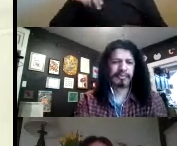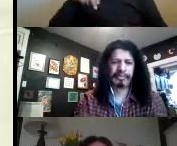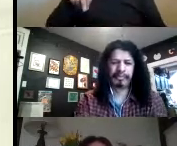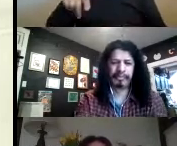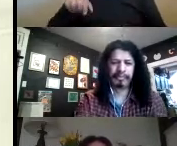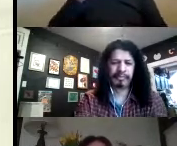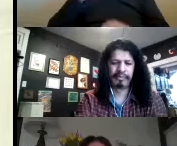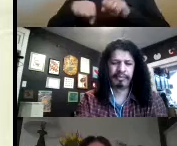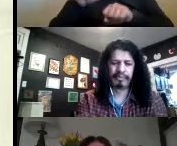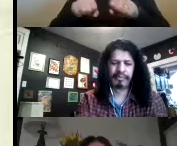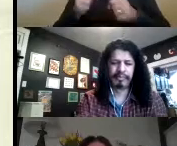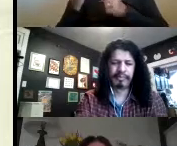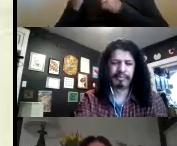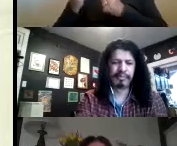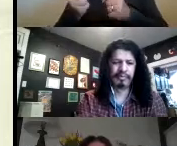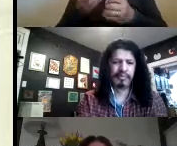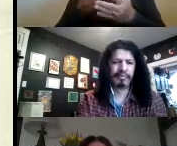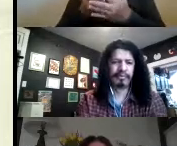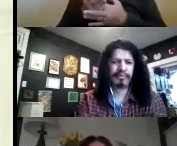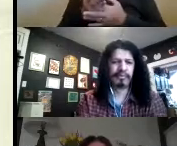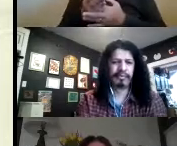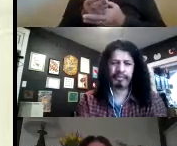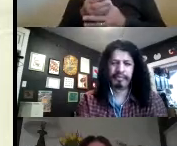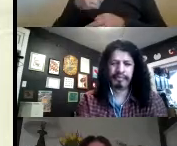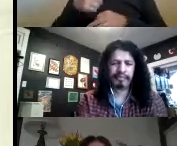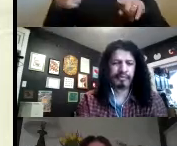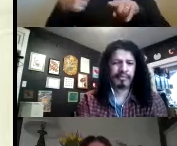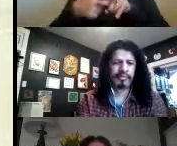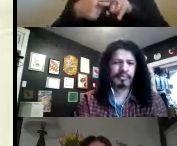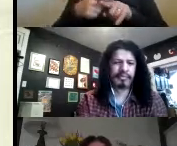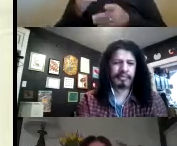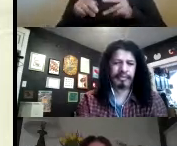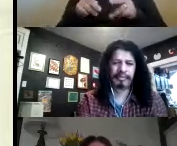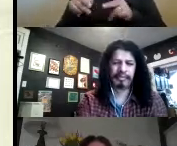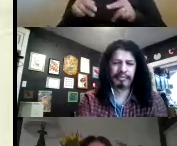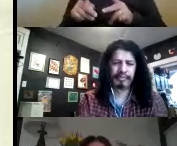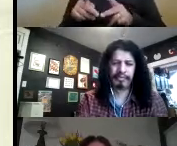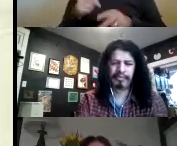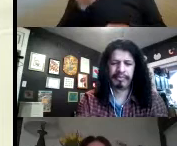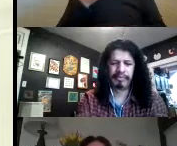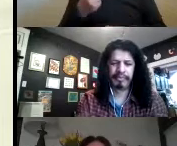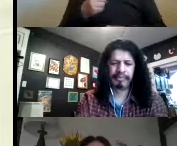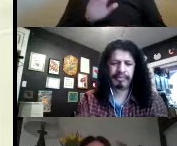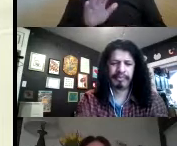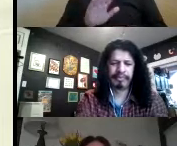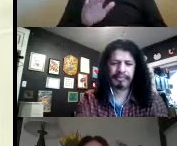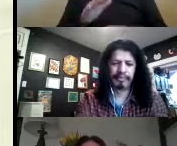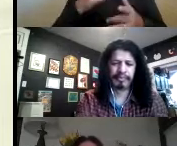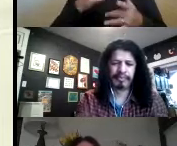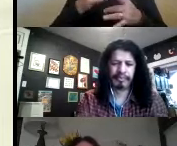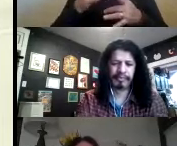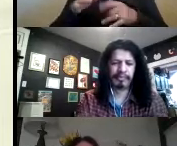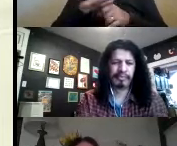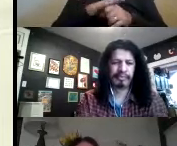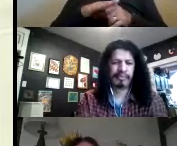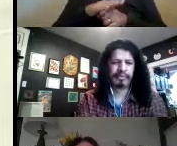or driving through there, that's an intersection some folks have raised as being an area of concern, that this